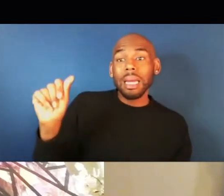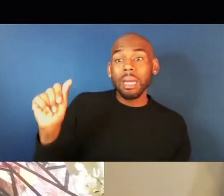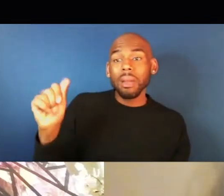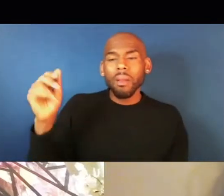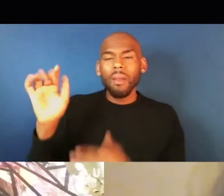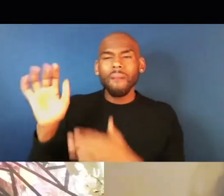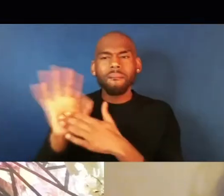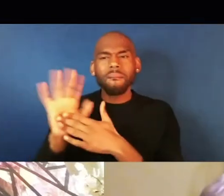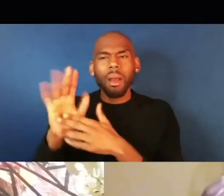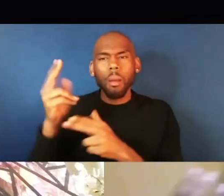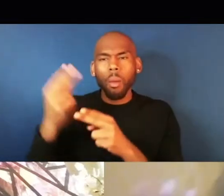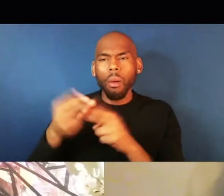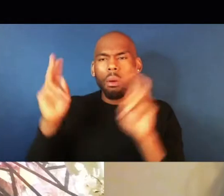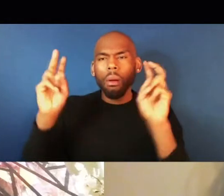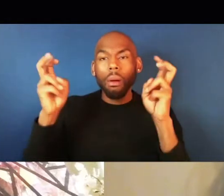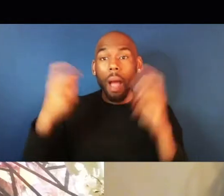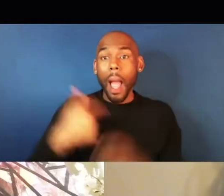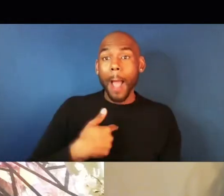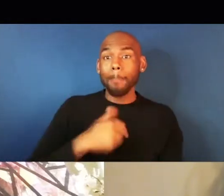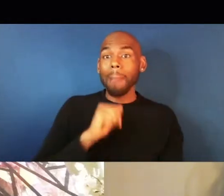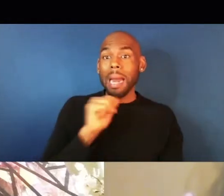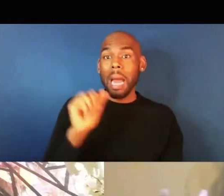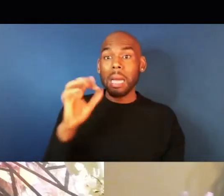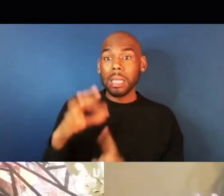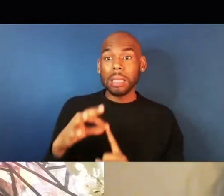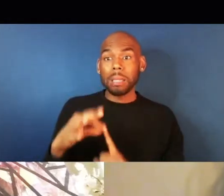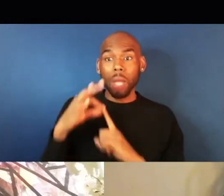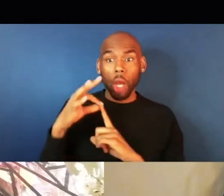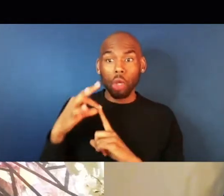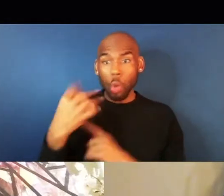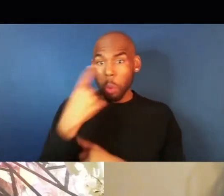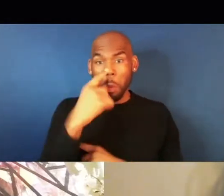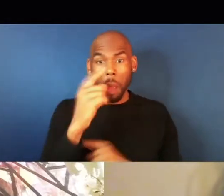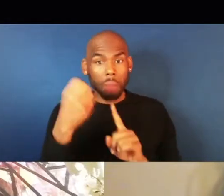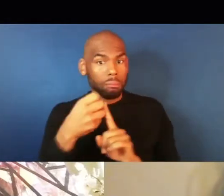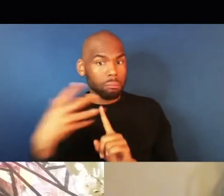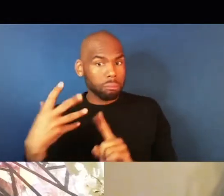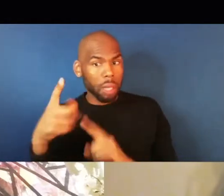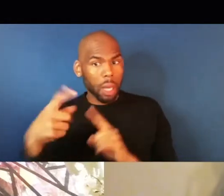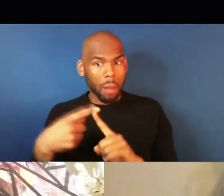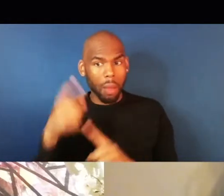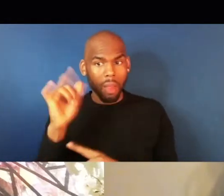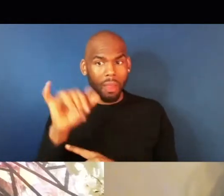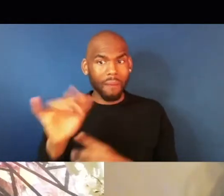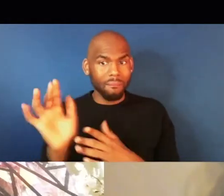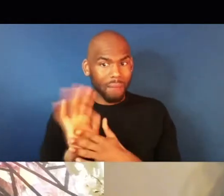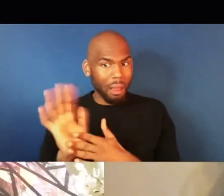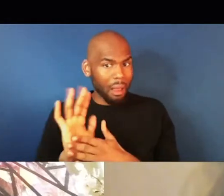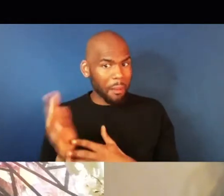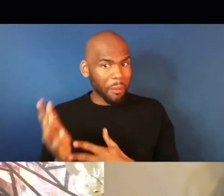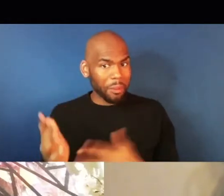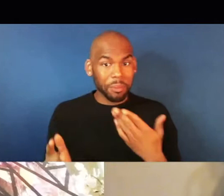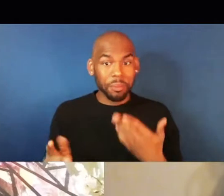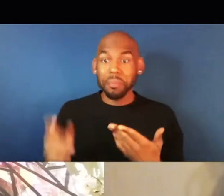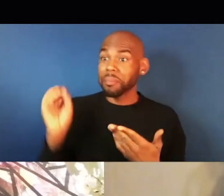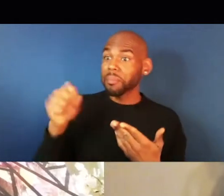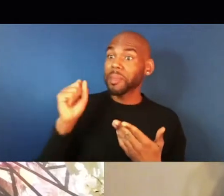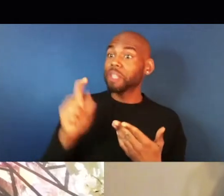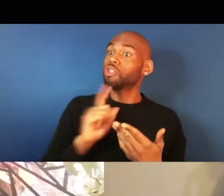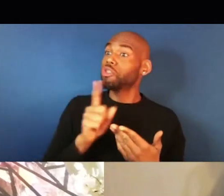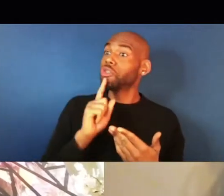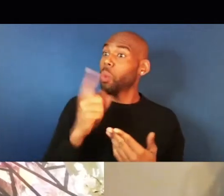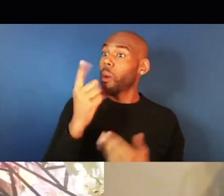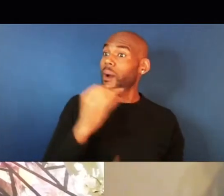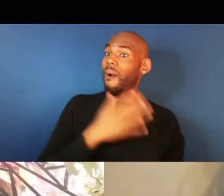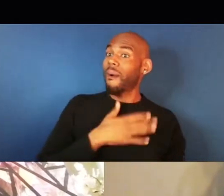the film was called I'm Not Special. Can you tell us like a little bit more about that film? Sure. So